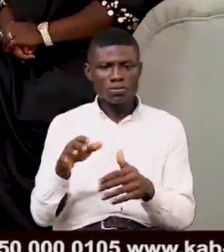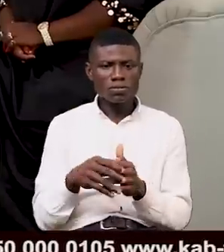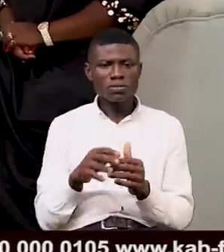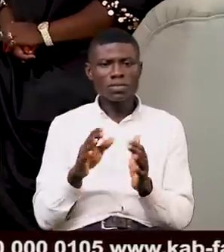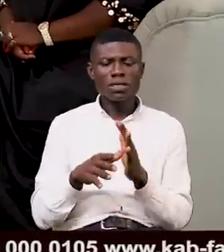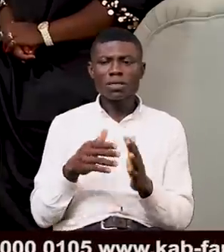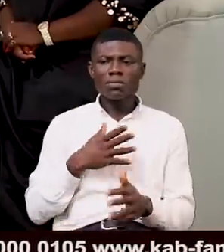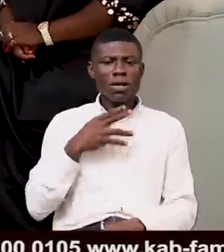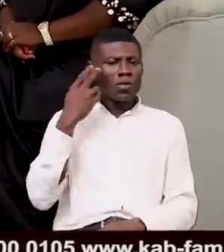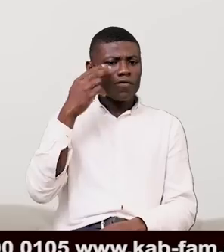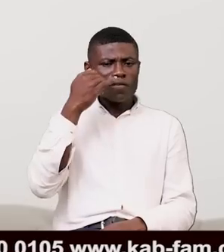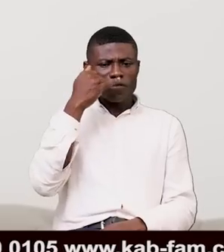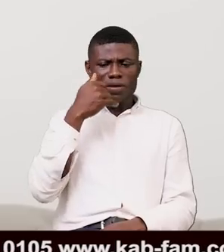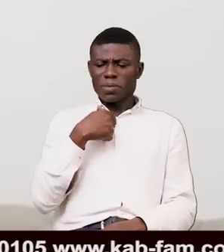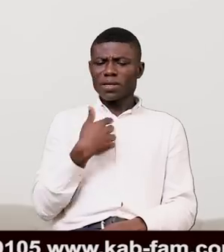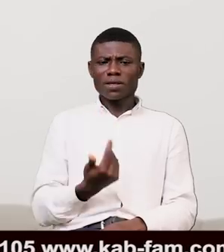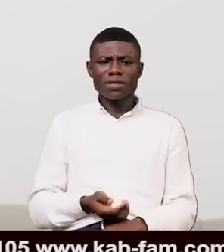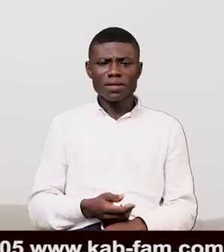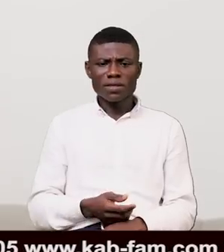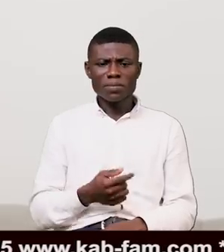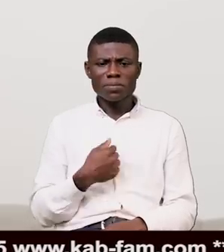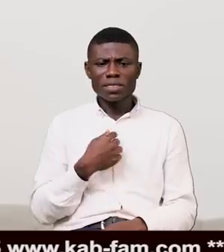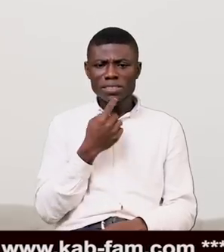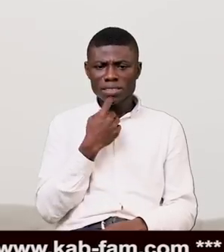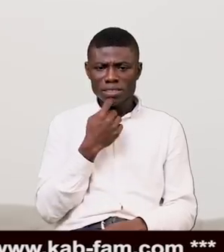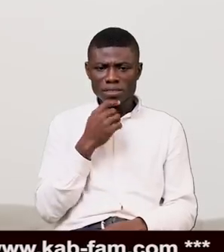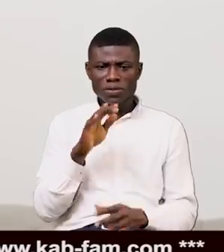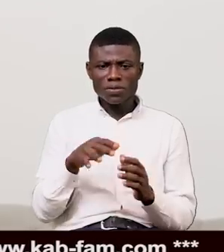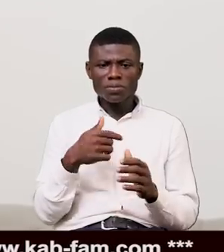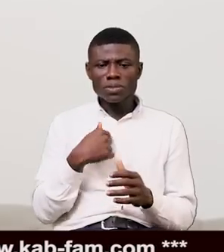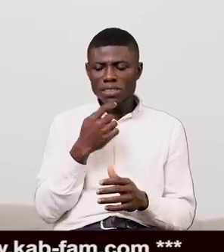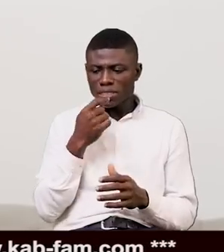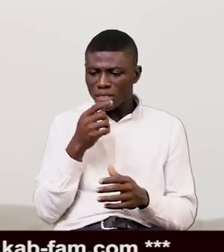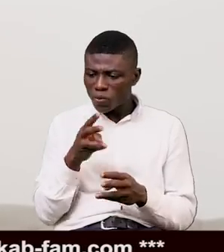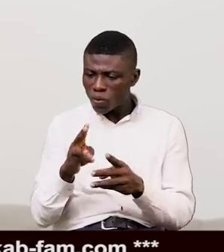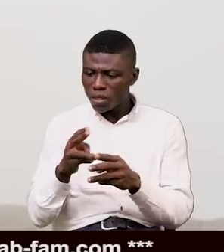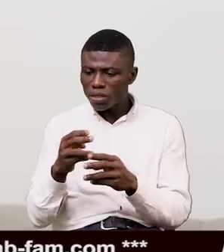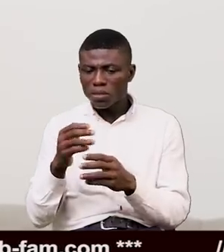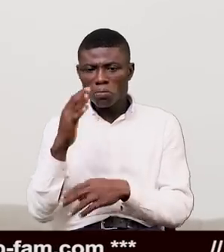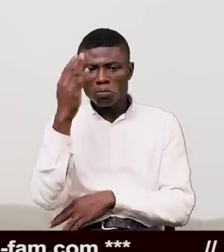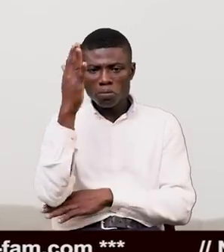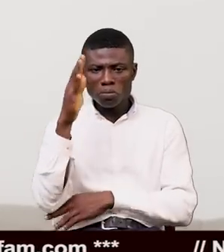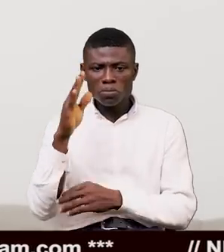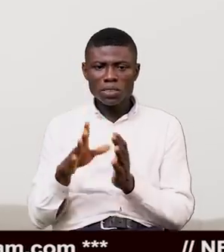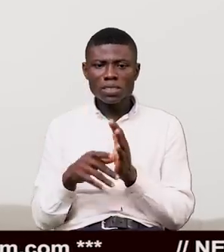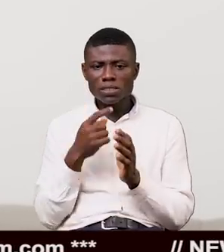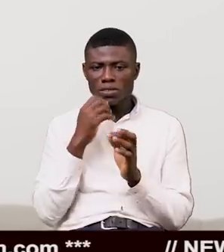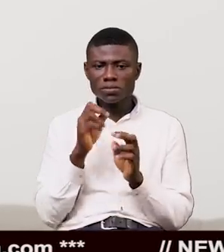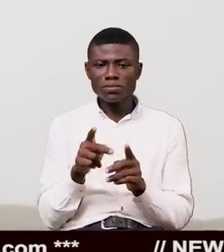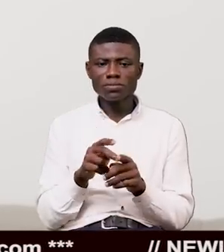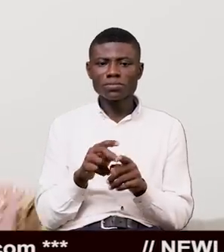Me wo fa frem is o. Eyi me nam he nam so fa me nam me fa ruam kwan ni nti me nam ase na o se wo